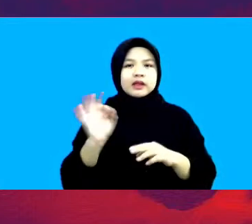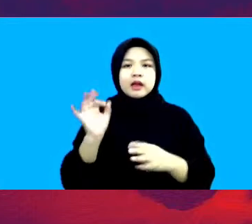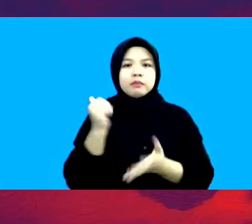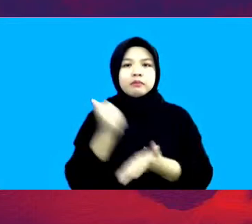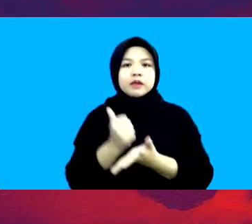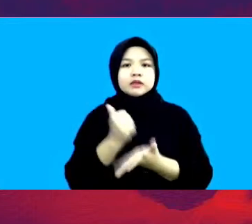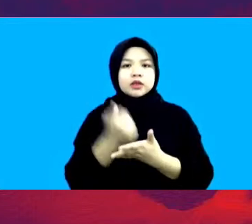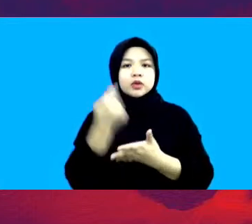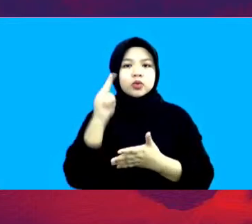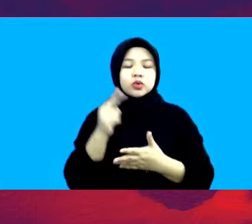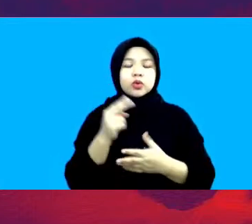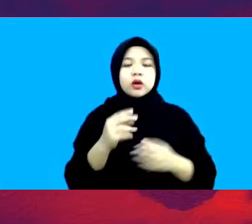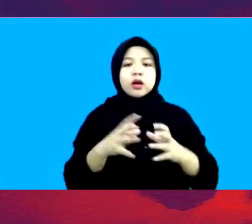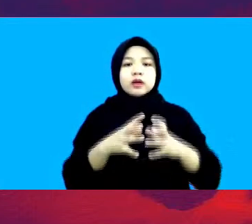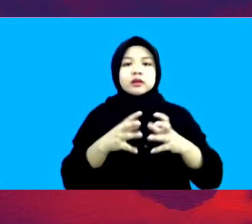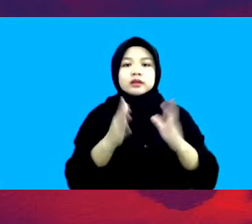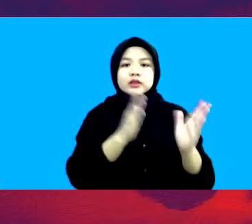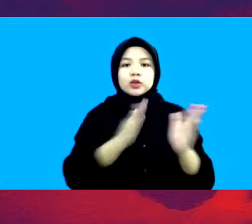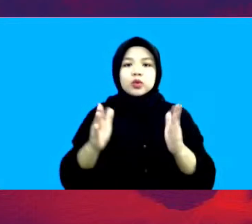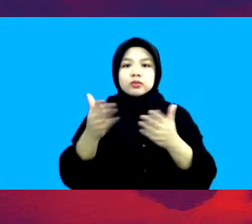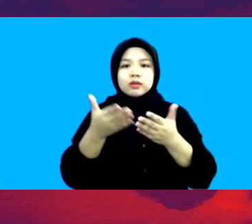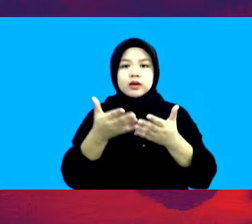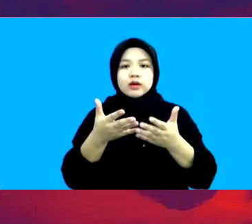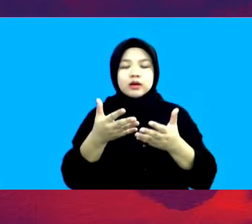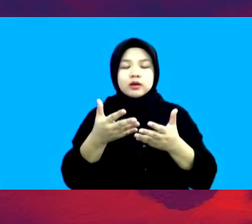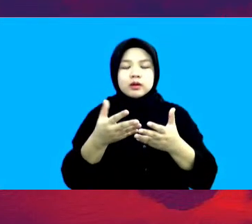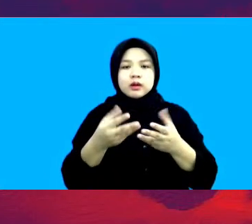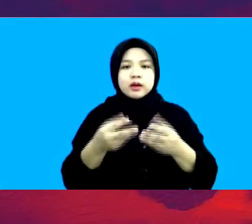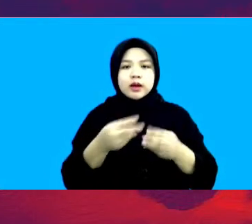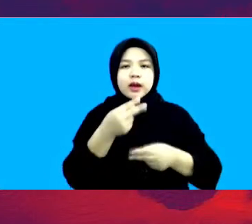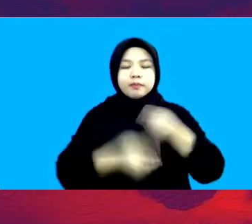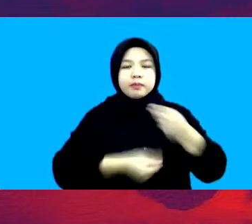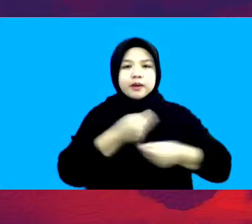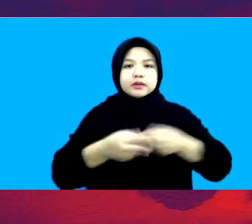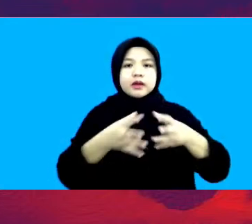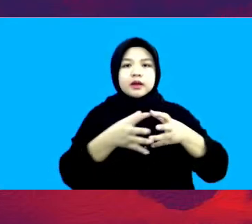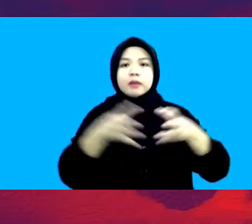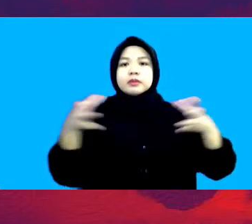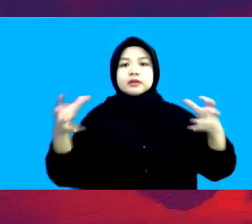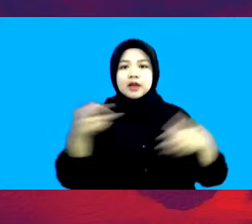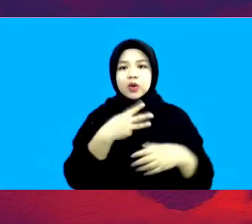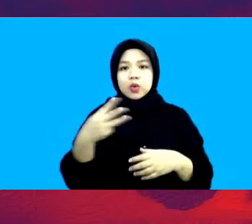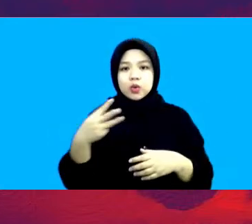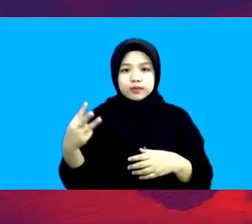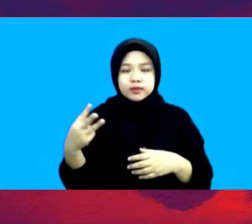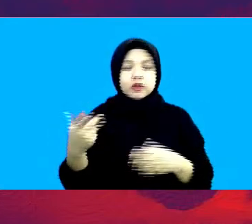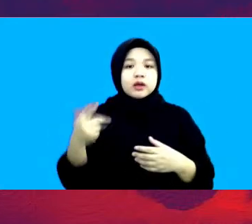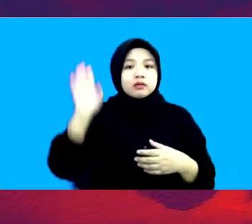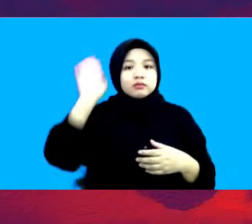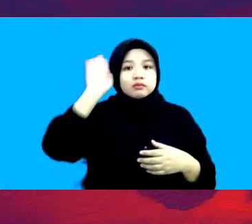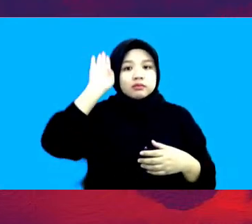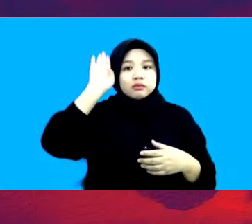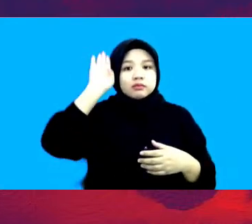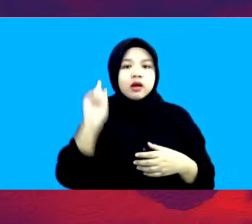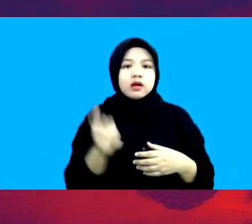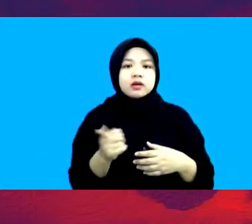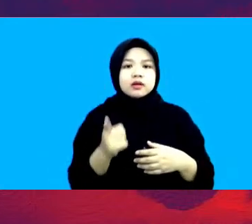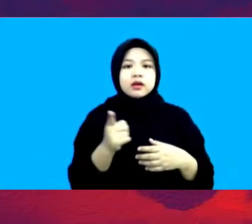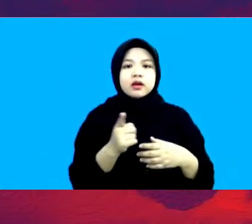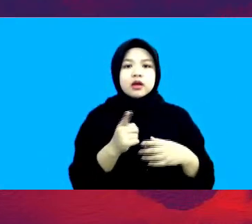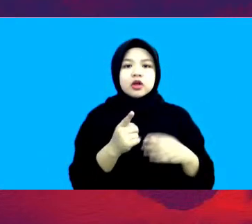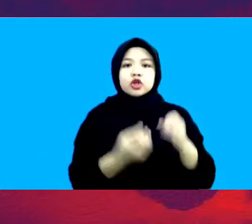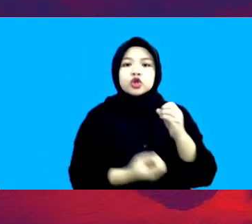policy setting. Why? Because as a result of this increase in policy rates, what's going to happen is capital flow is going to return